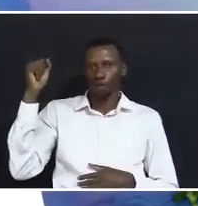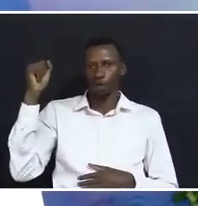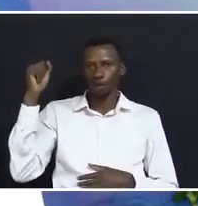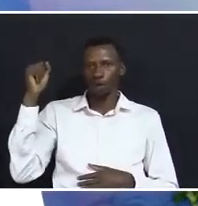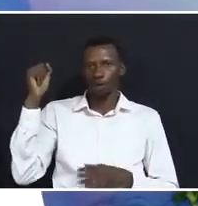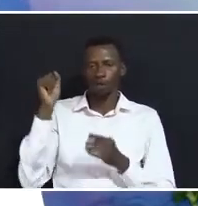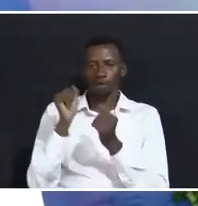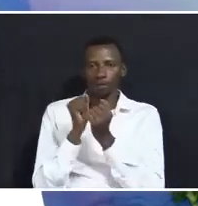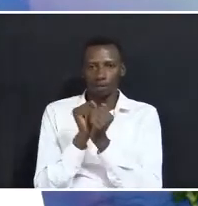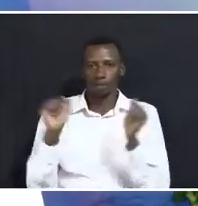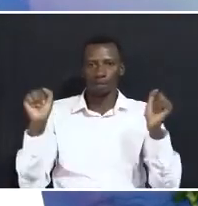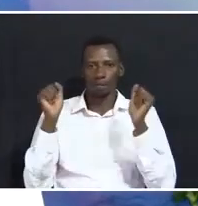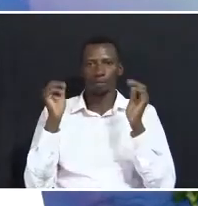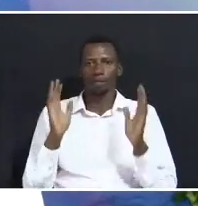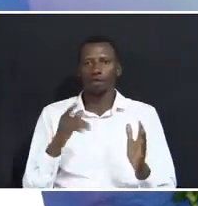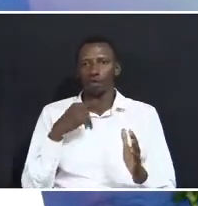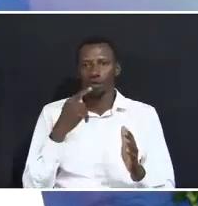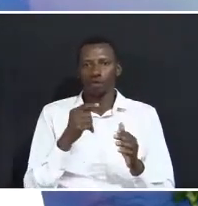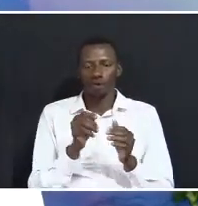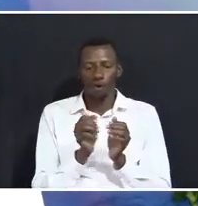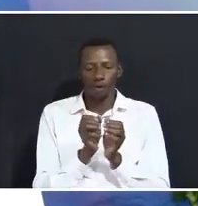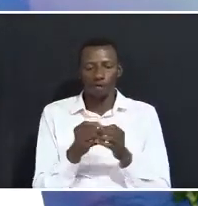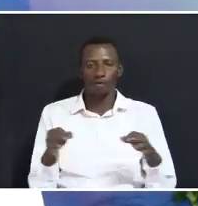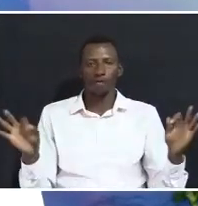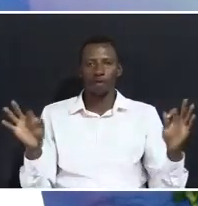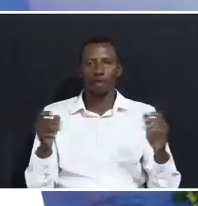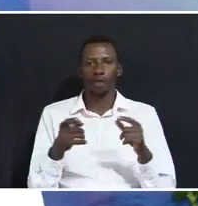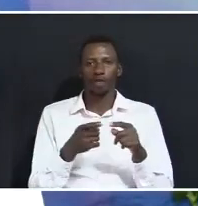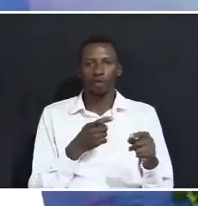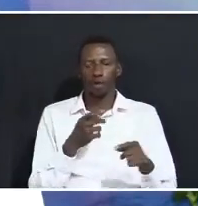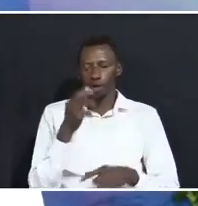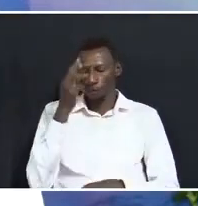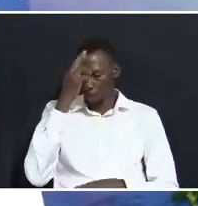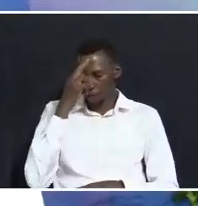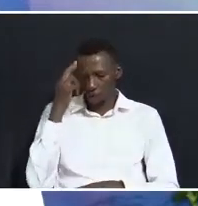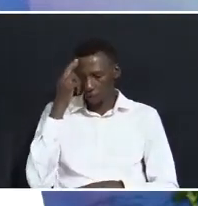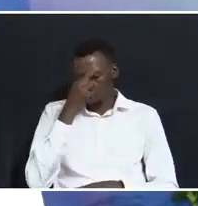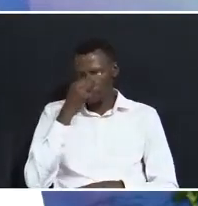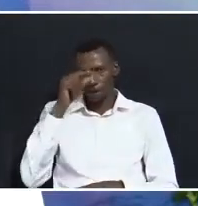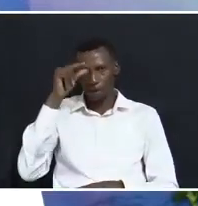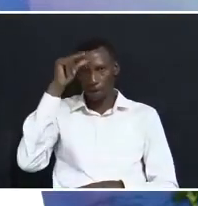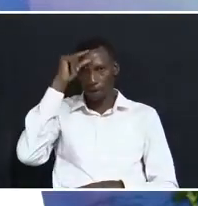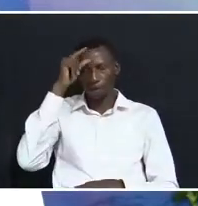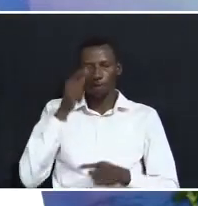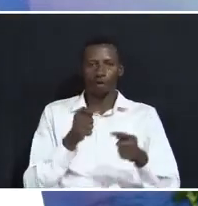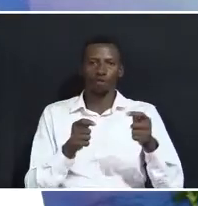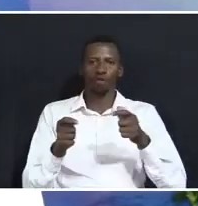who was going to set them free from the Roman dominion and governance.